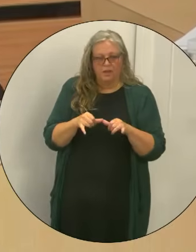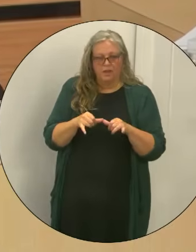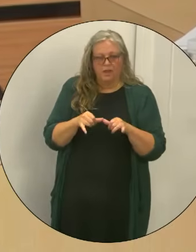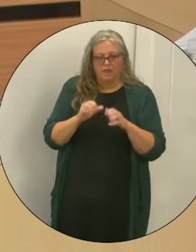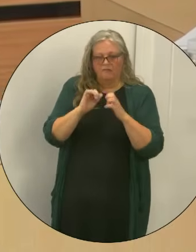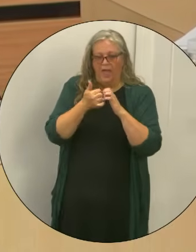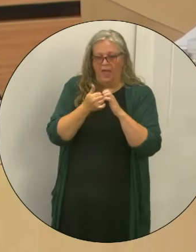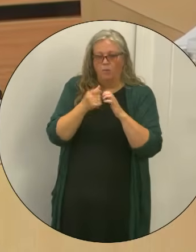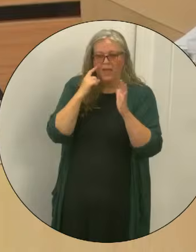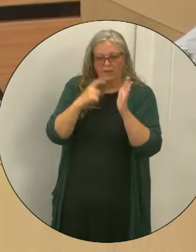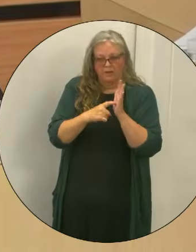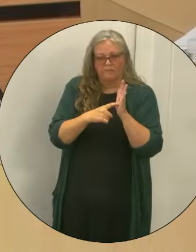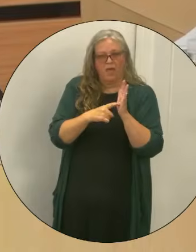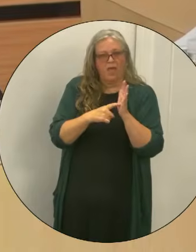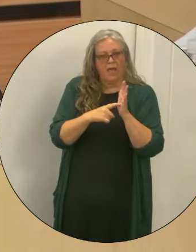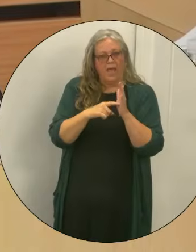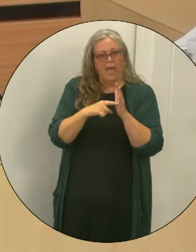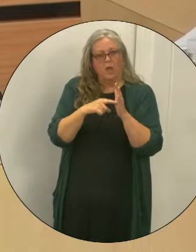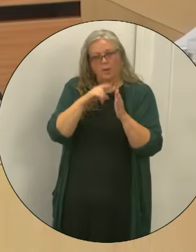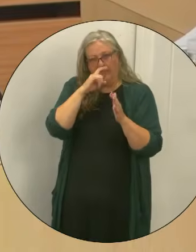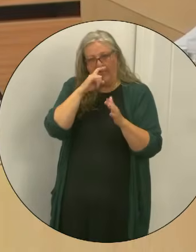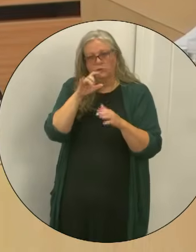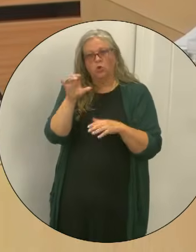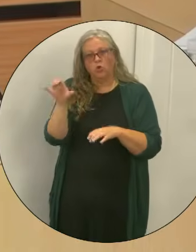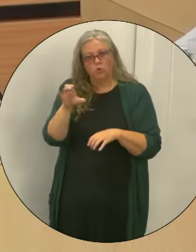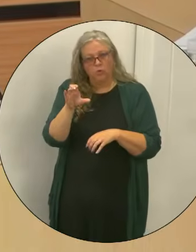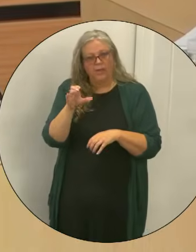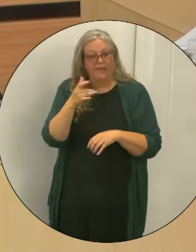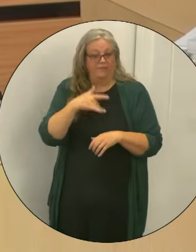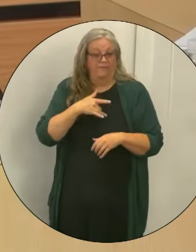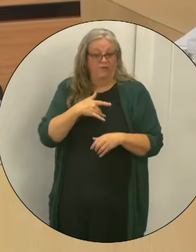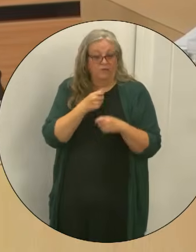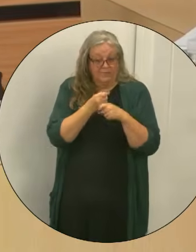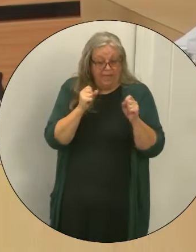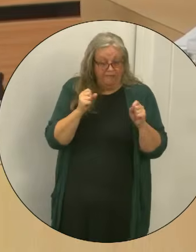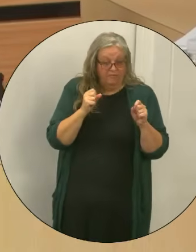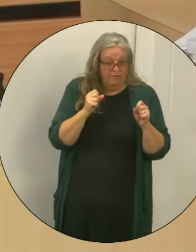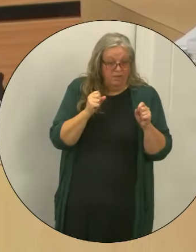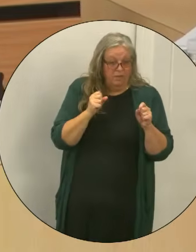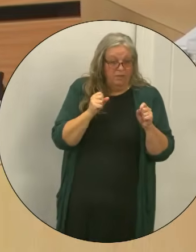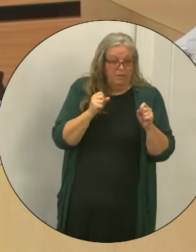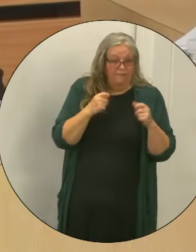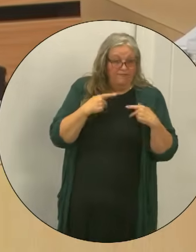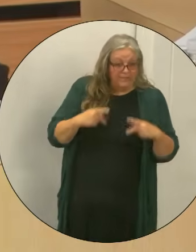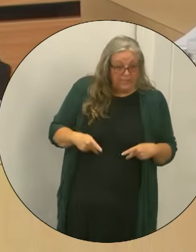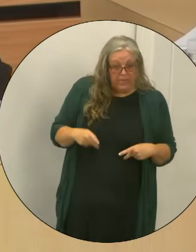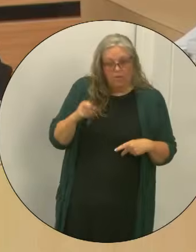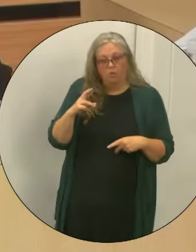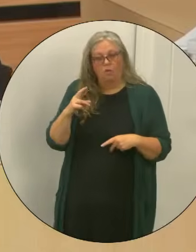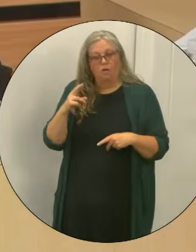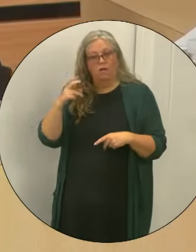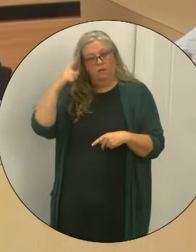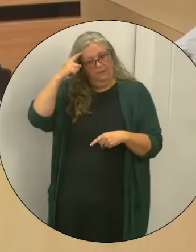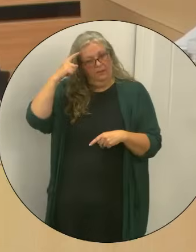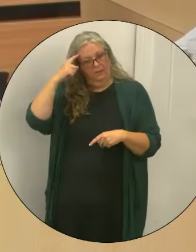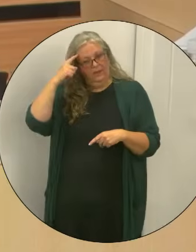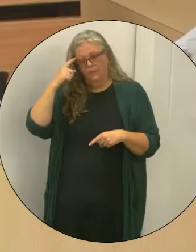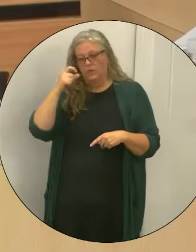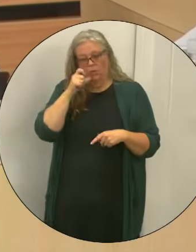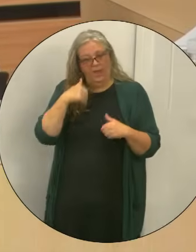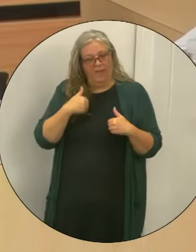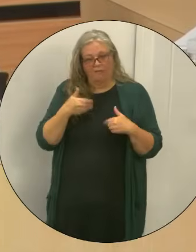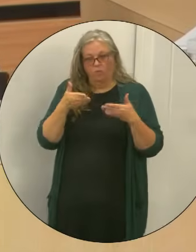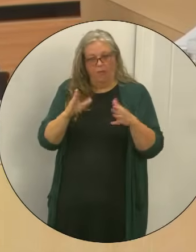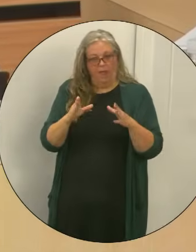how students are feeling psychologically safe versus physically safe? And the answer was no. And I know that we have, in